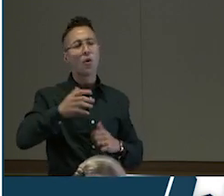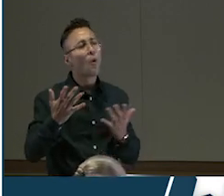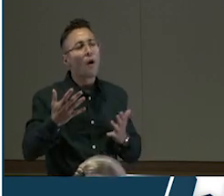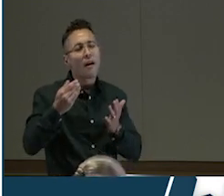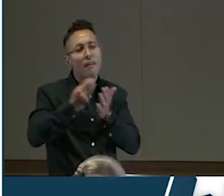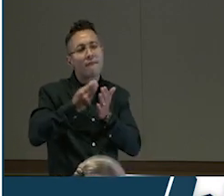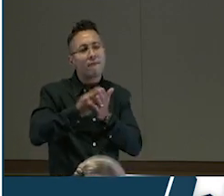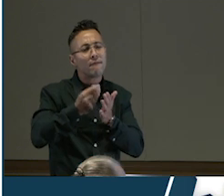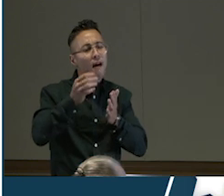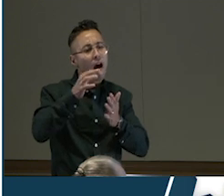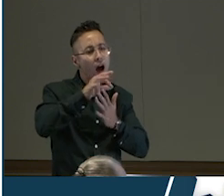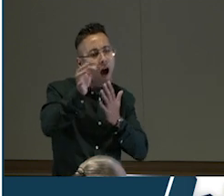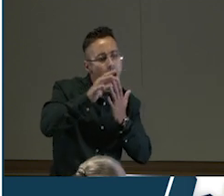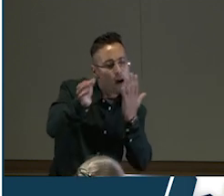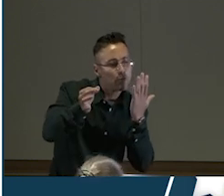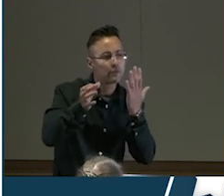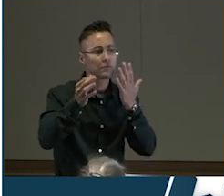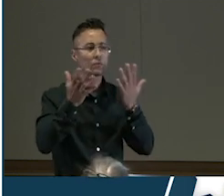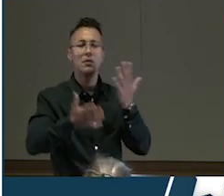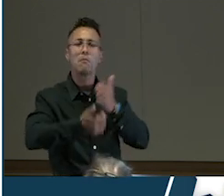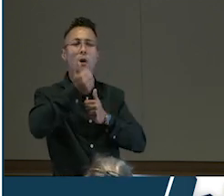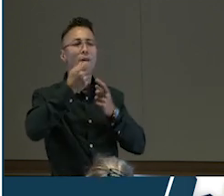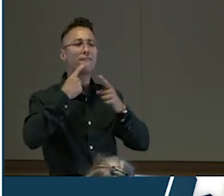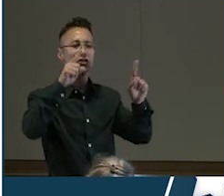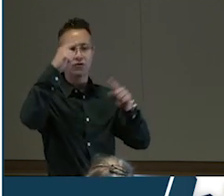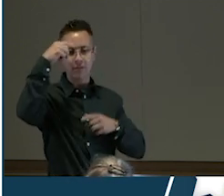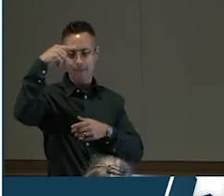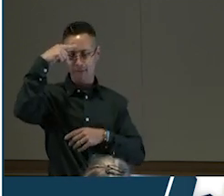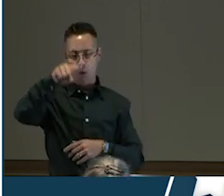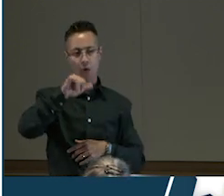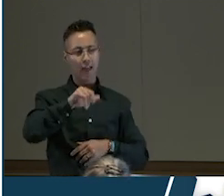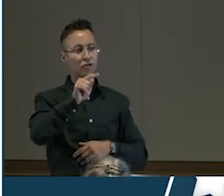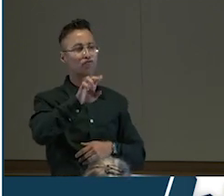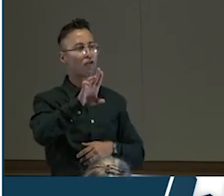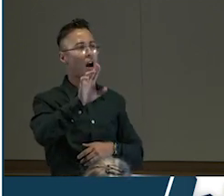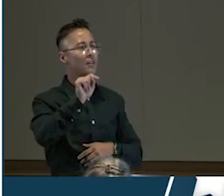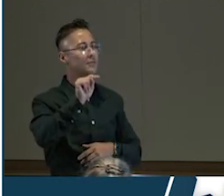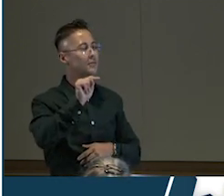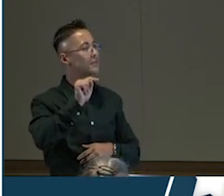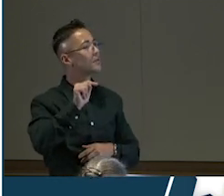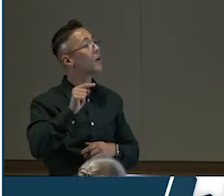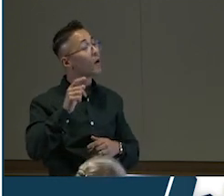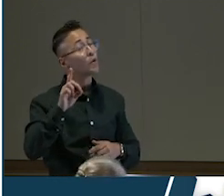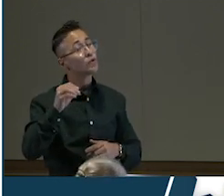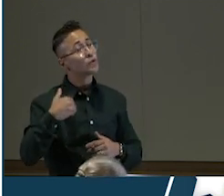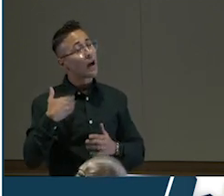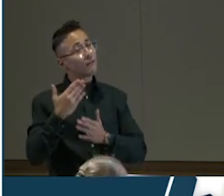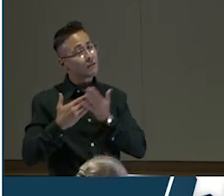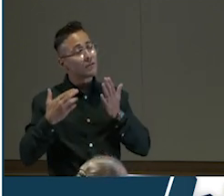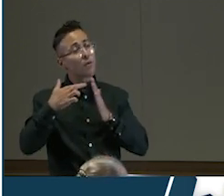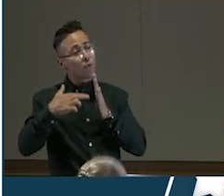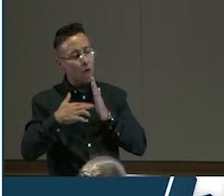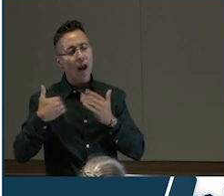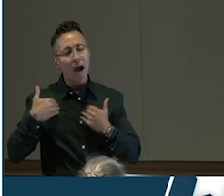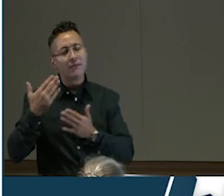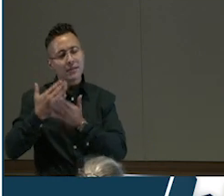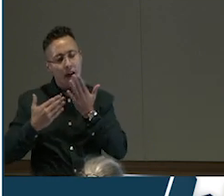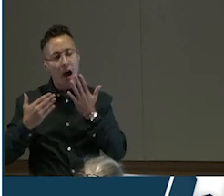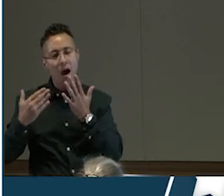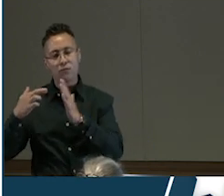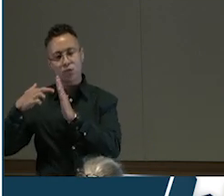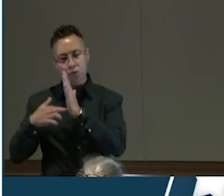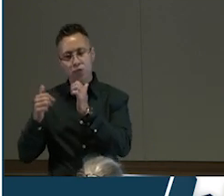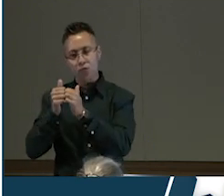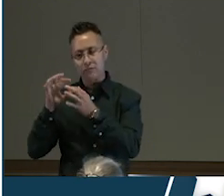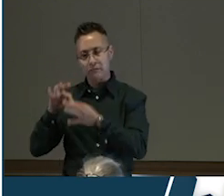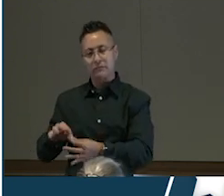and what's going to be the most efficient inside the trust, right? We have certain rules, which there's some nuance with special needs, but there are new rules